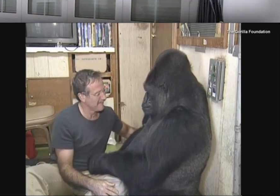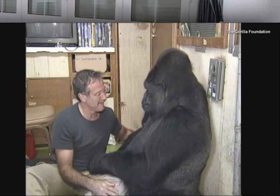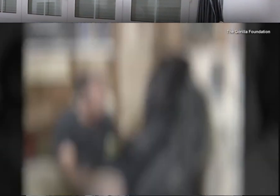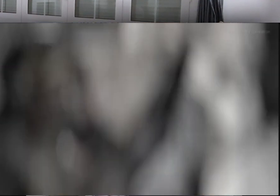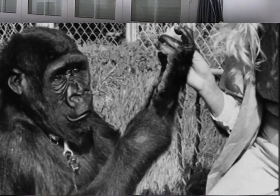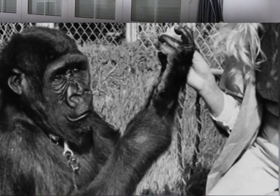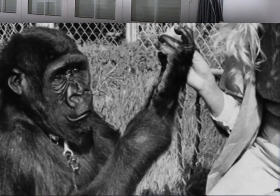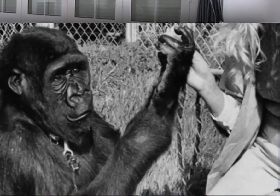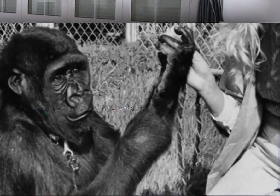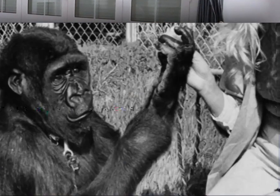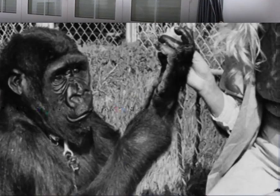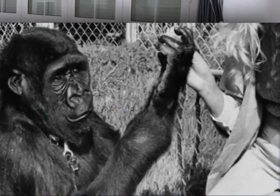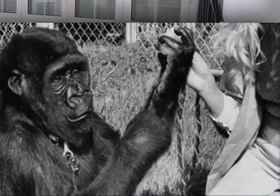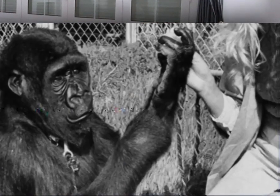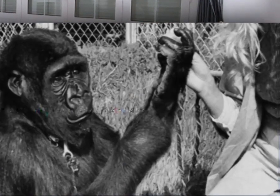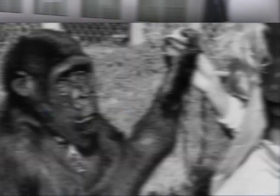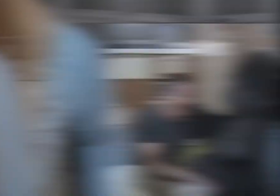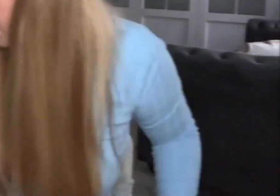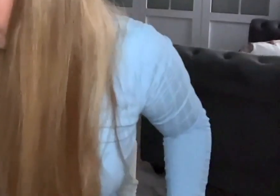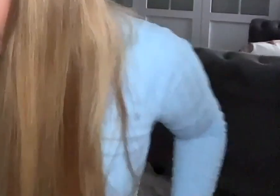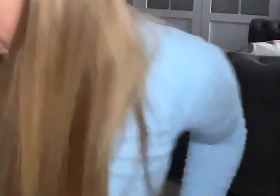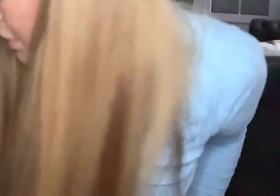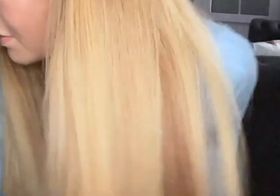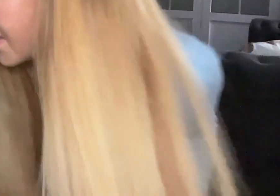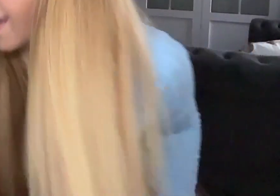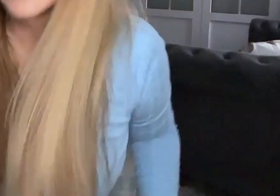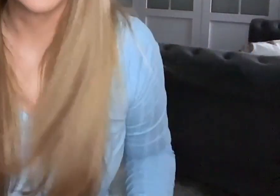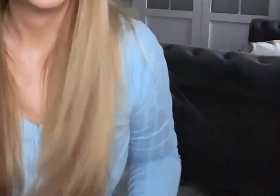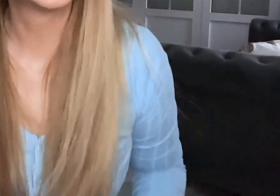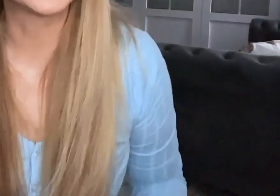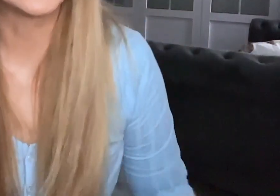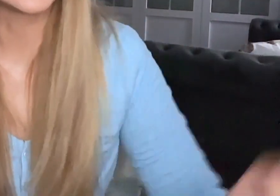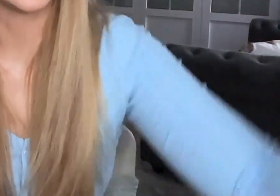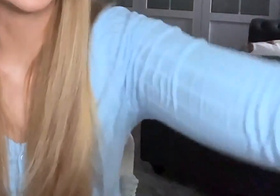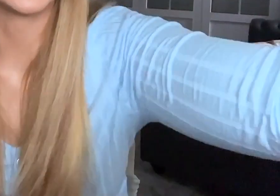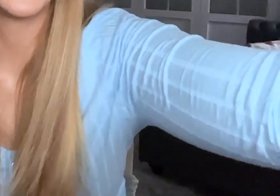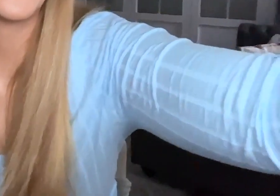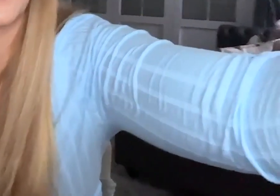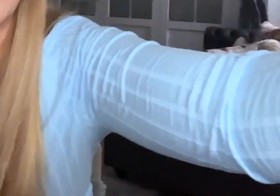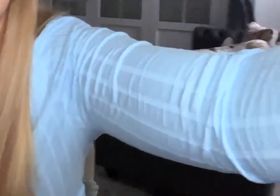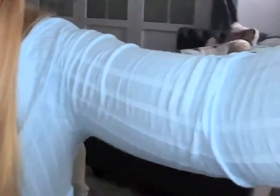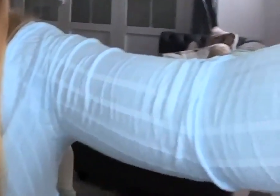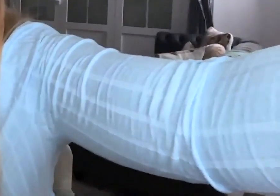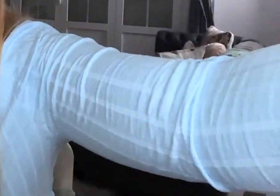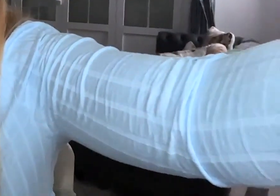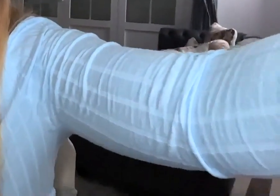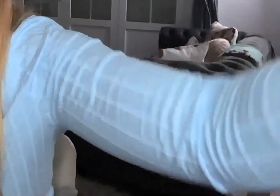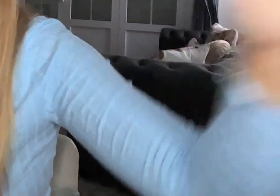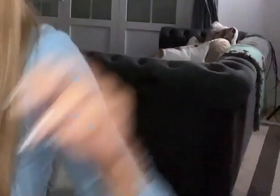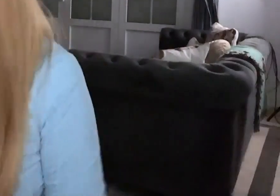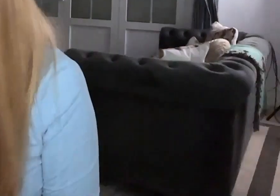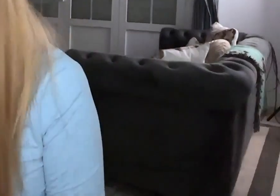Tickle. Koko. The best people. In the early 1970s. You think mommy's upset? Chewie's here and he knows I'm like